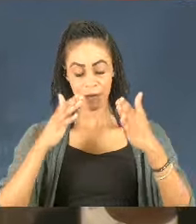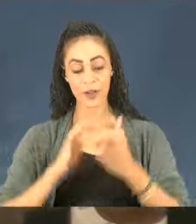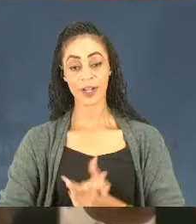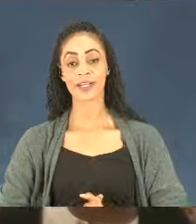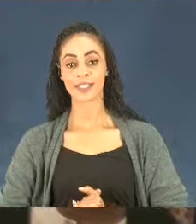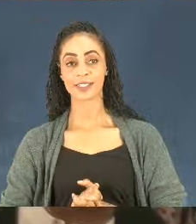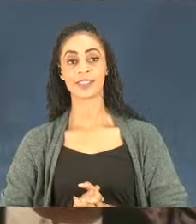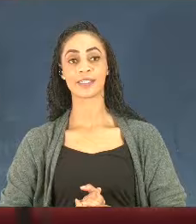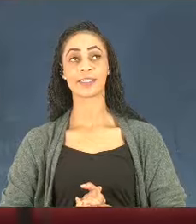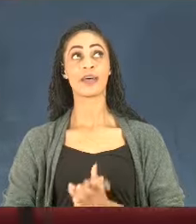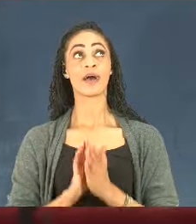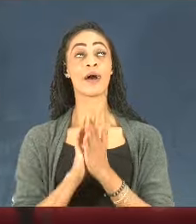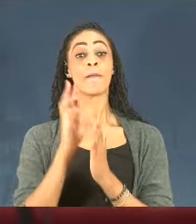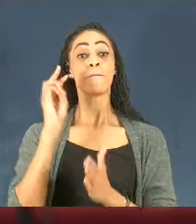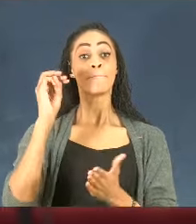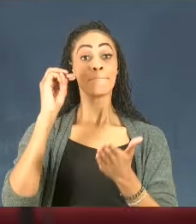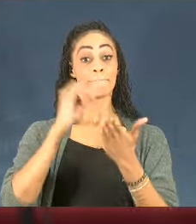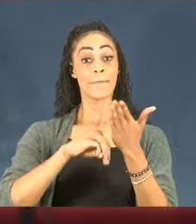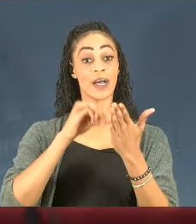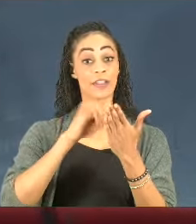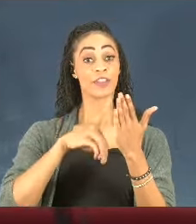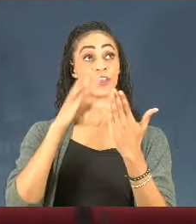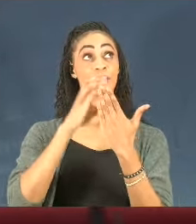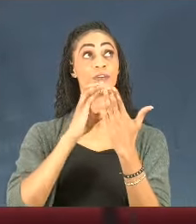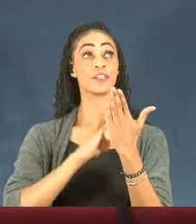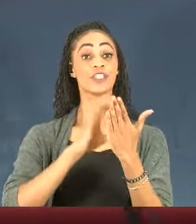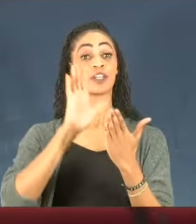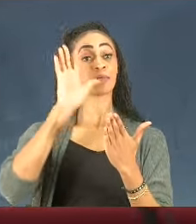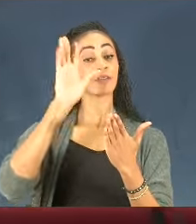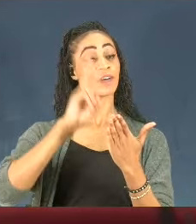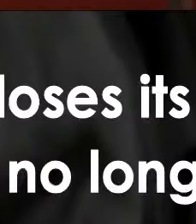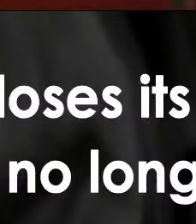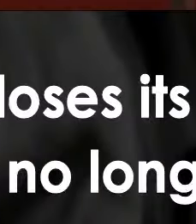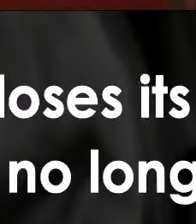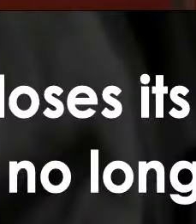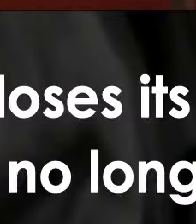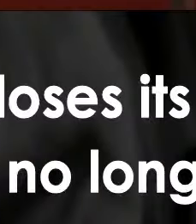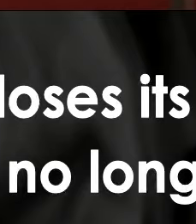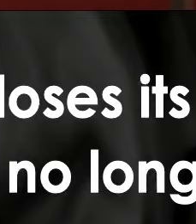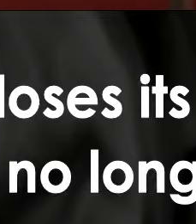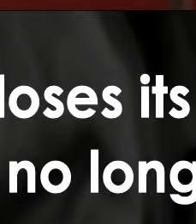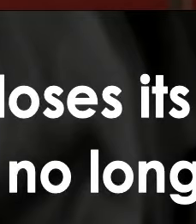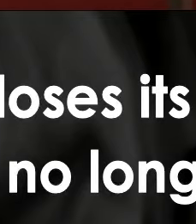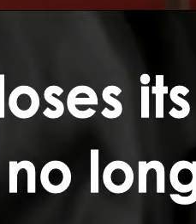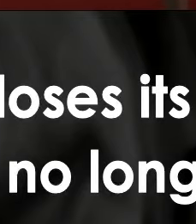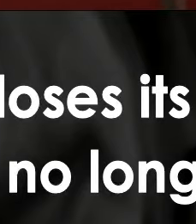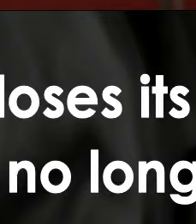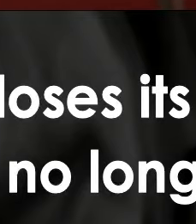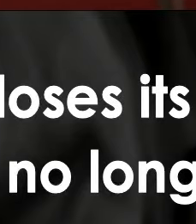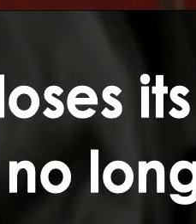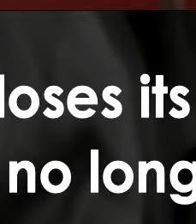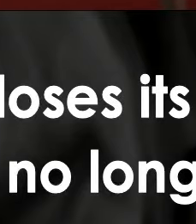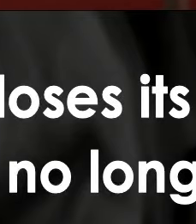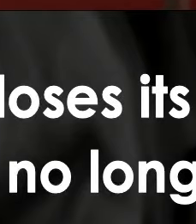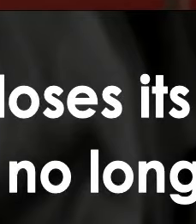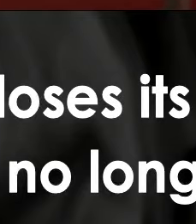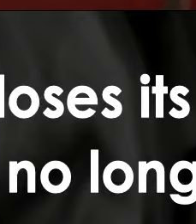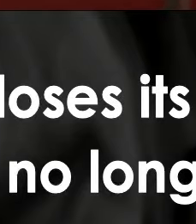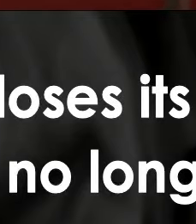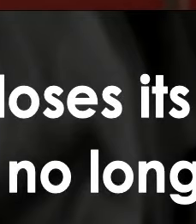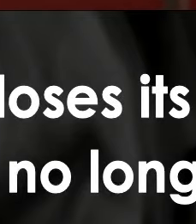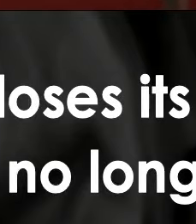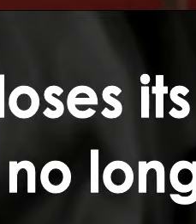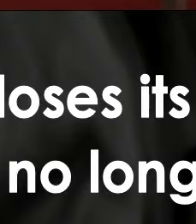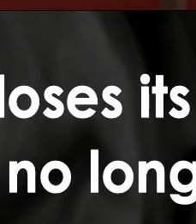Here we go. Look at what it says in Matthew chapter 5, starting in verse 13. Jesus said to his followers, you are